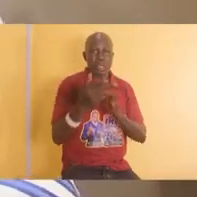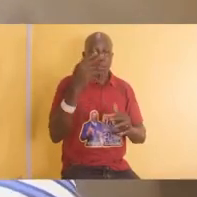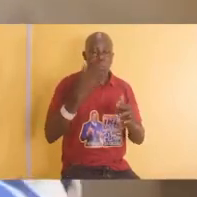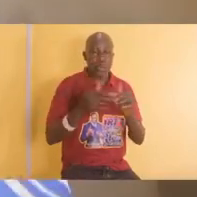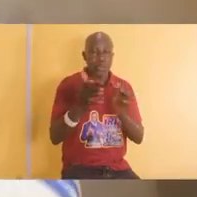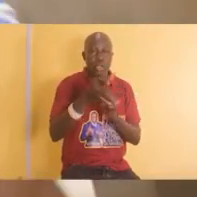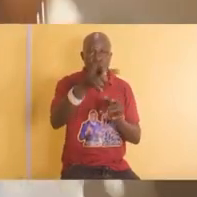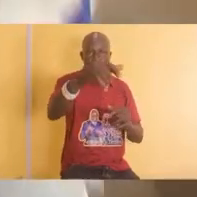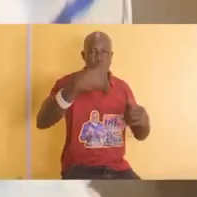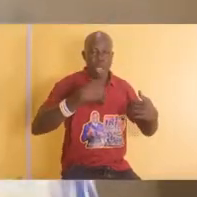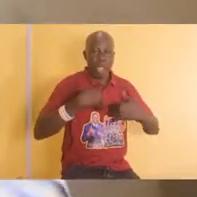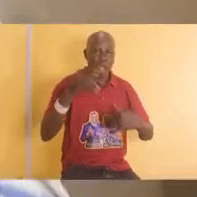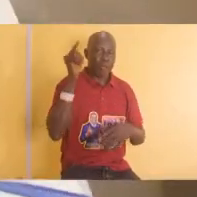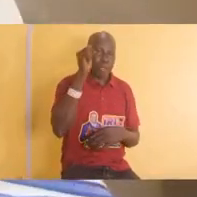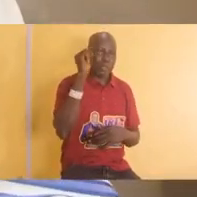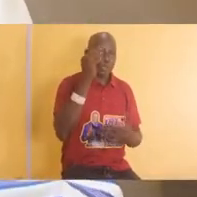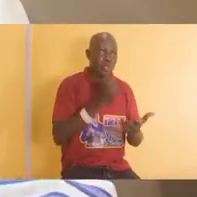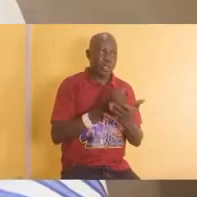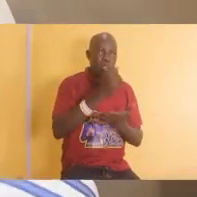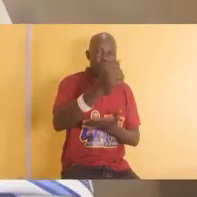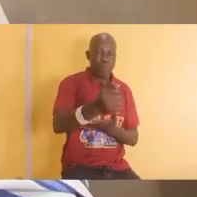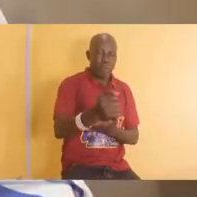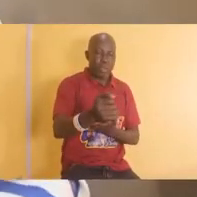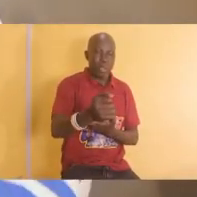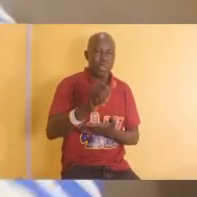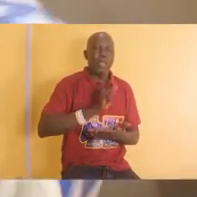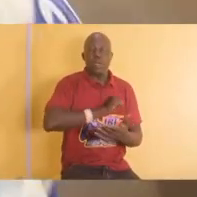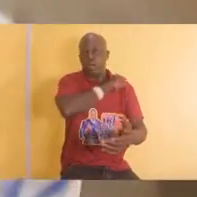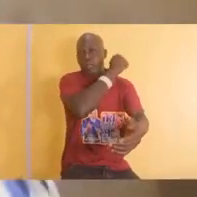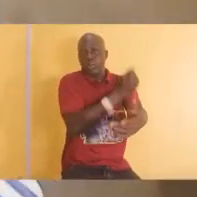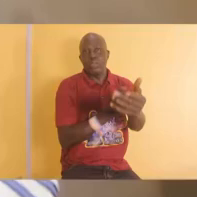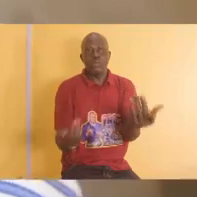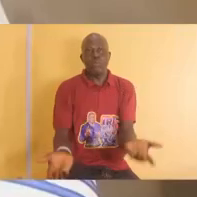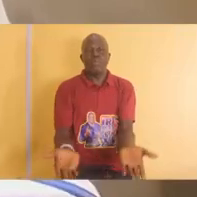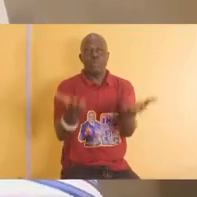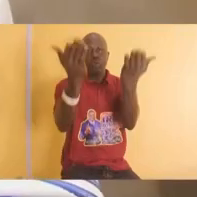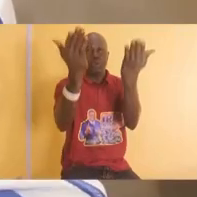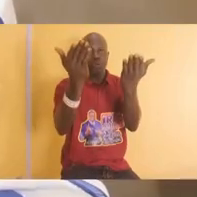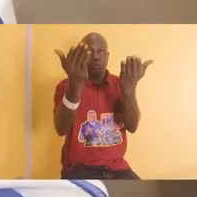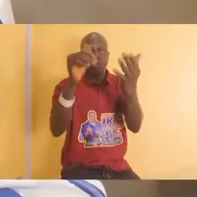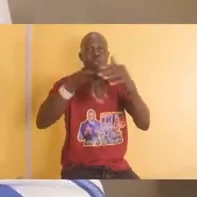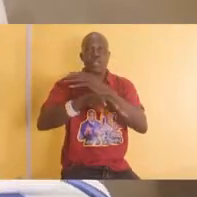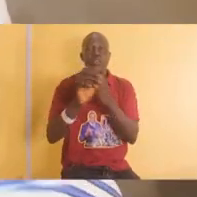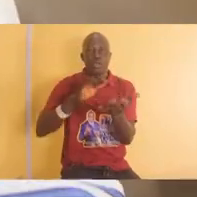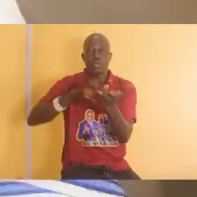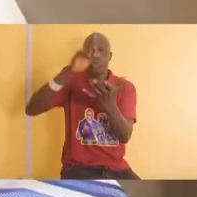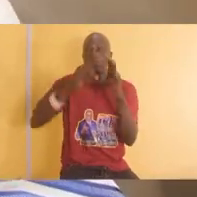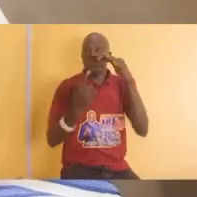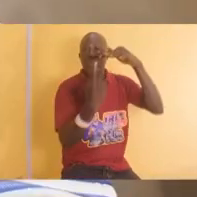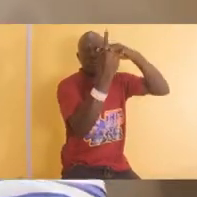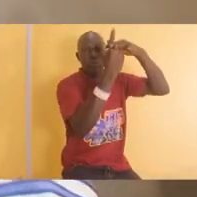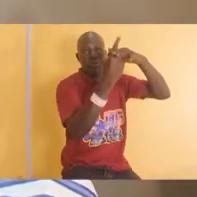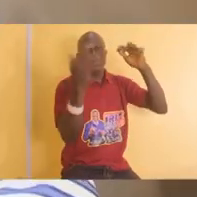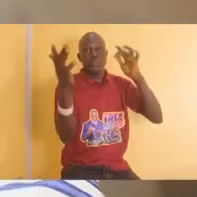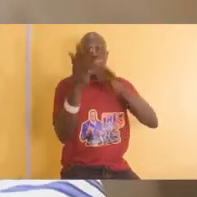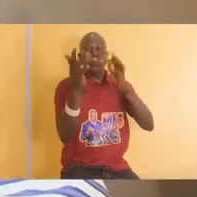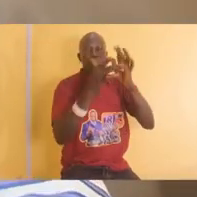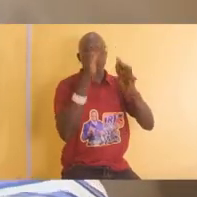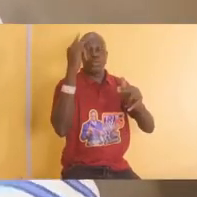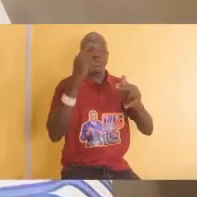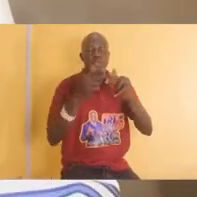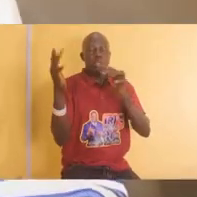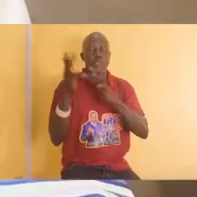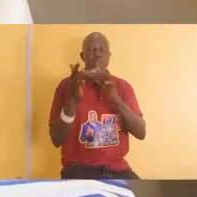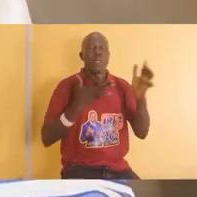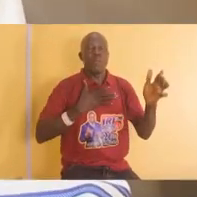Jesu wa ni testimony amen you have testimony ase ma gbe odide amen gbe a jade amen Jesu oluwa